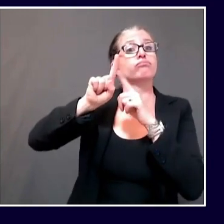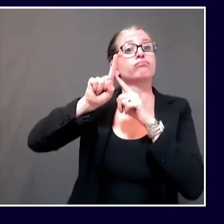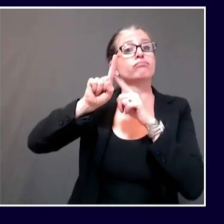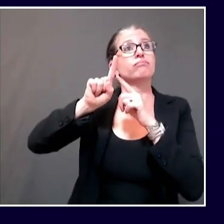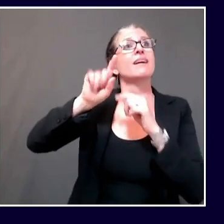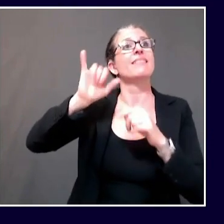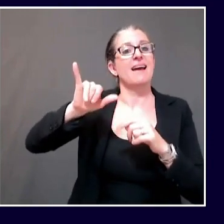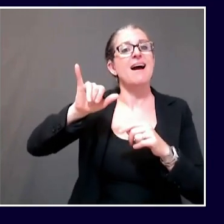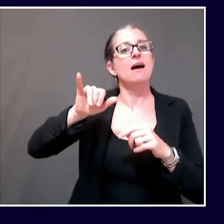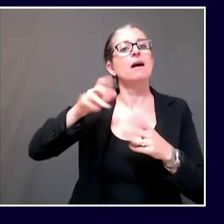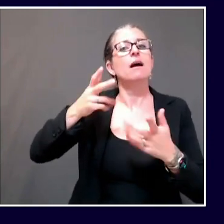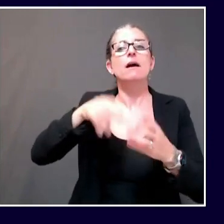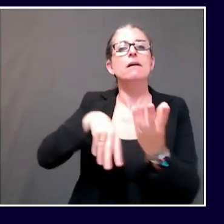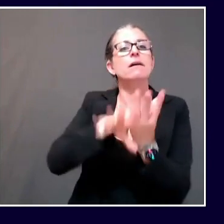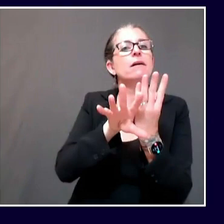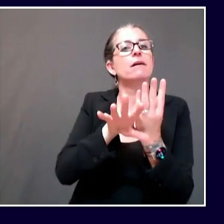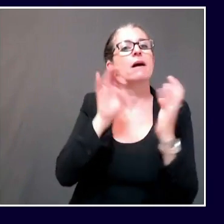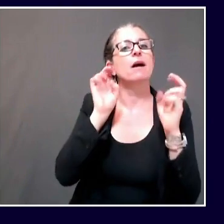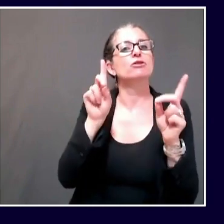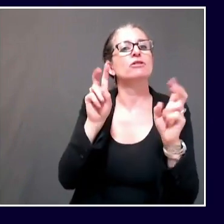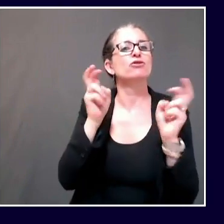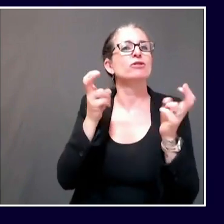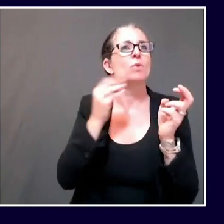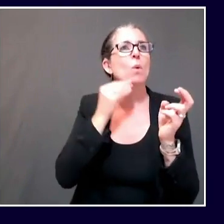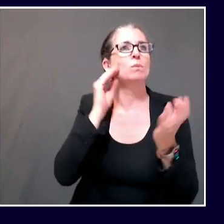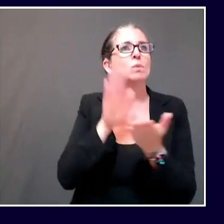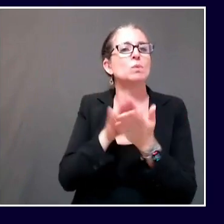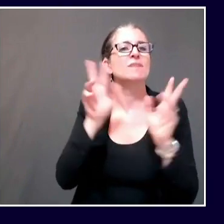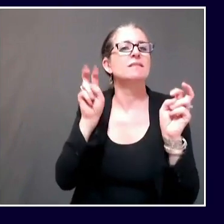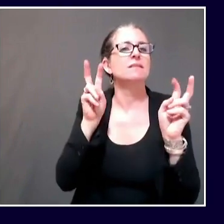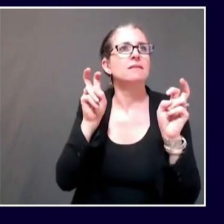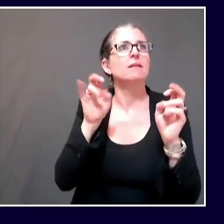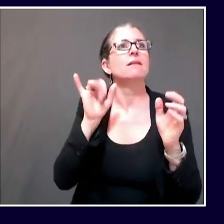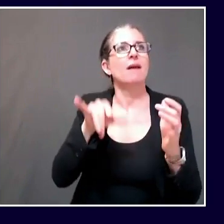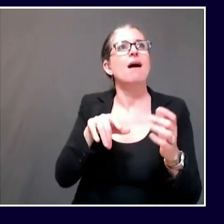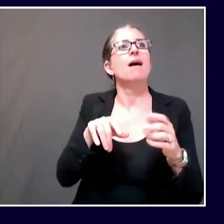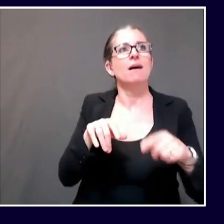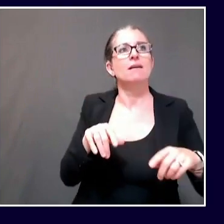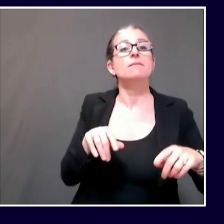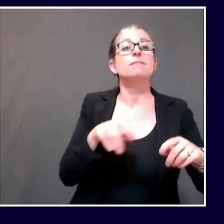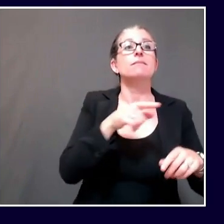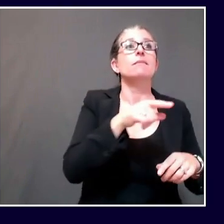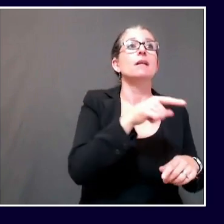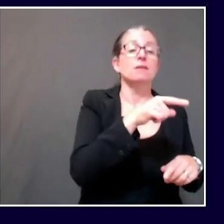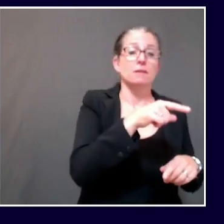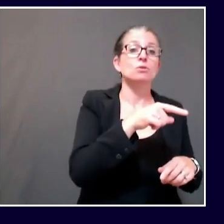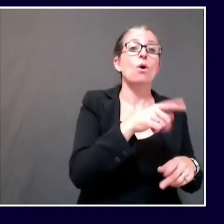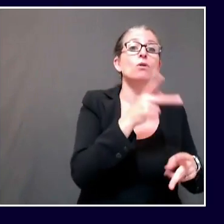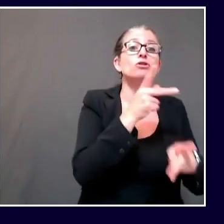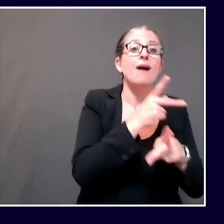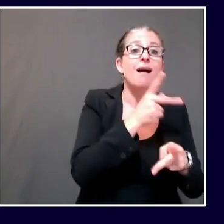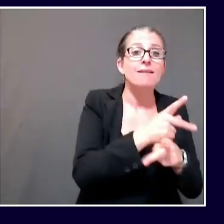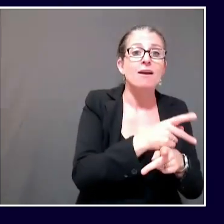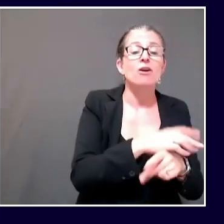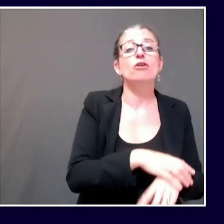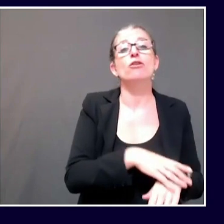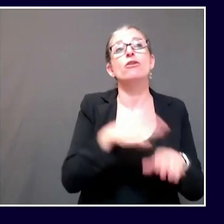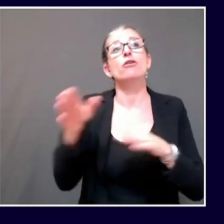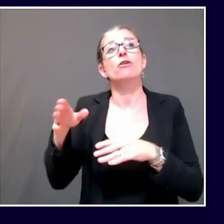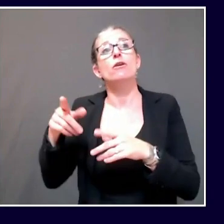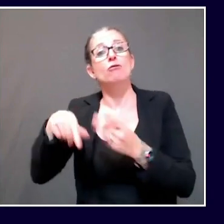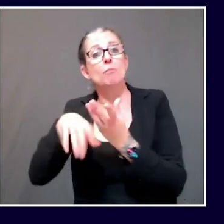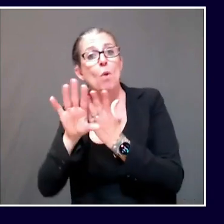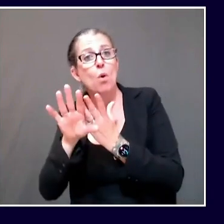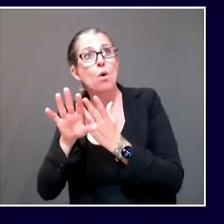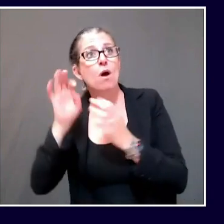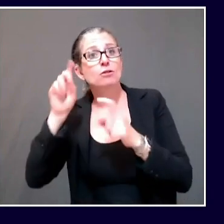that childcare? We are working to develop sort of bright line guidance to give parents, childcare providers, and